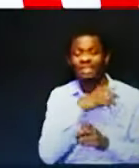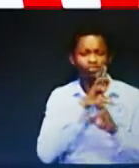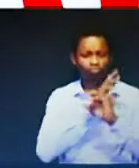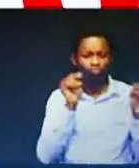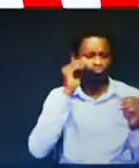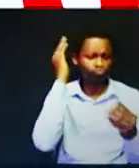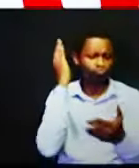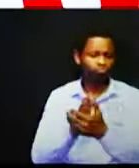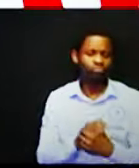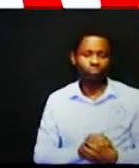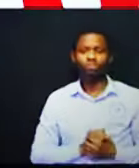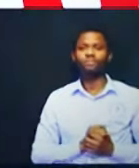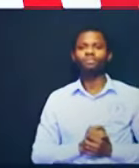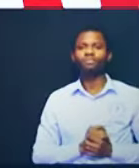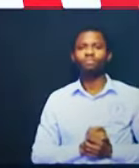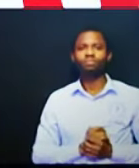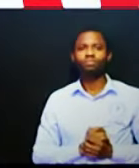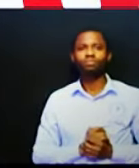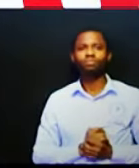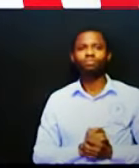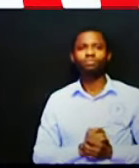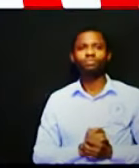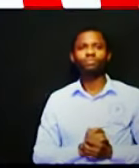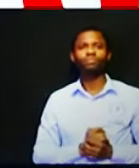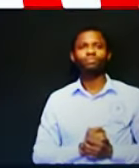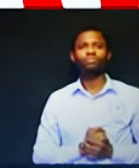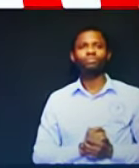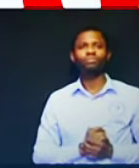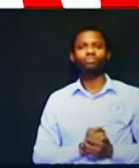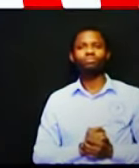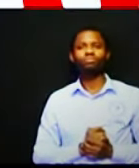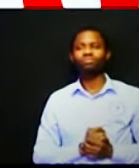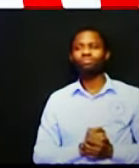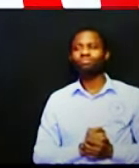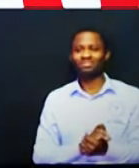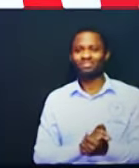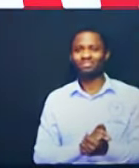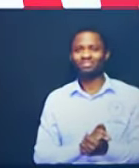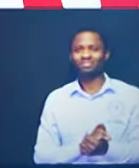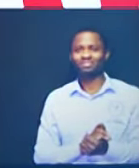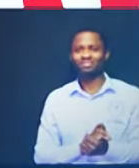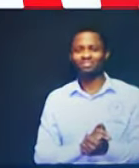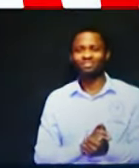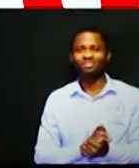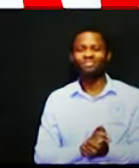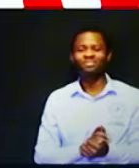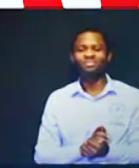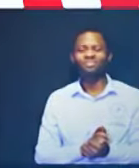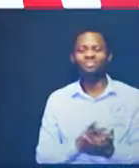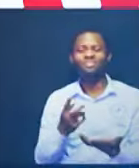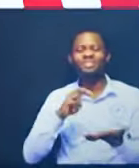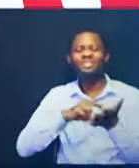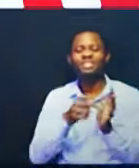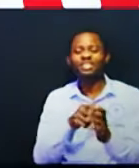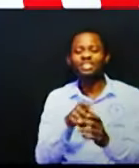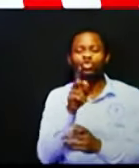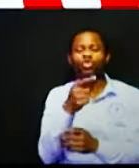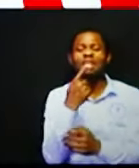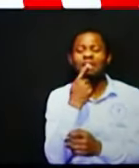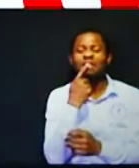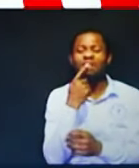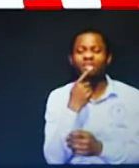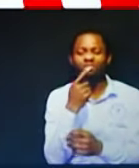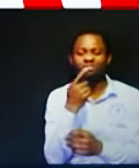Pomodia se obeyi utechrema every bone ho ene wano every nada. What does it mean to keep your tongue from